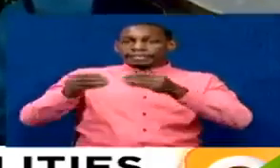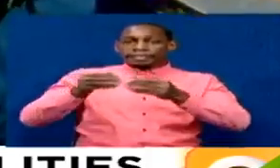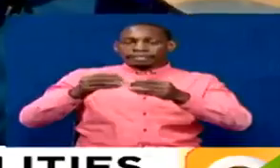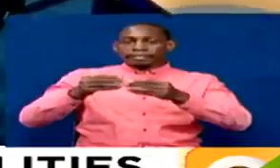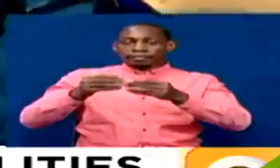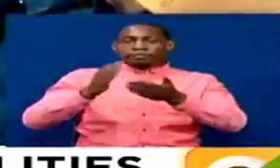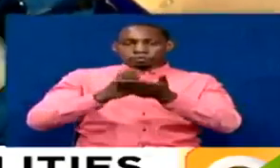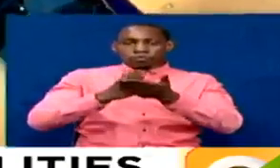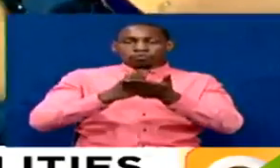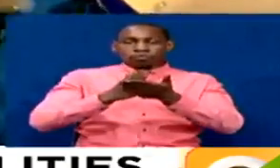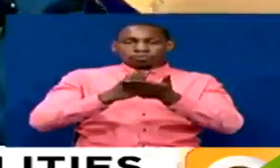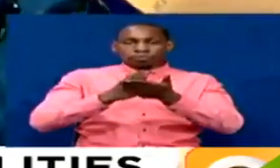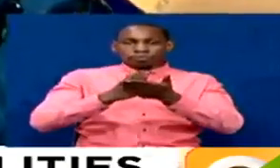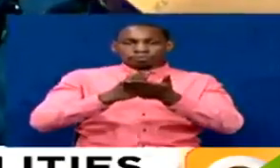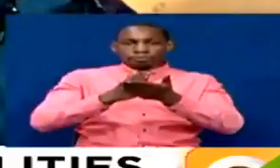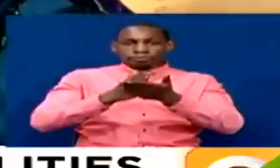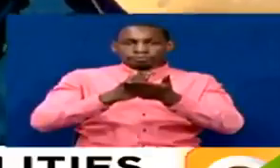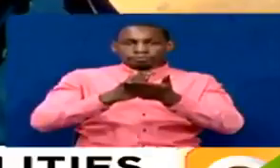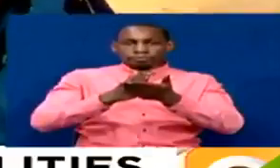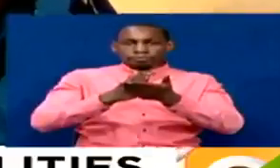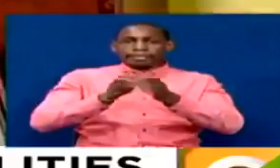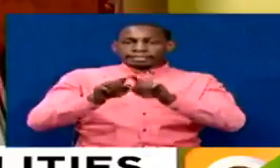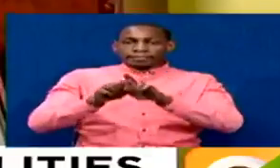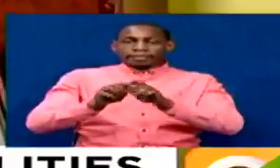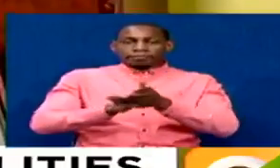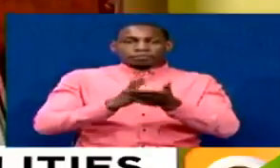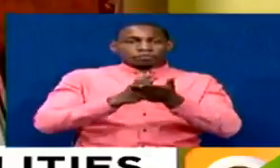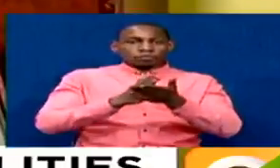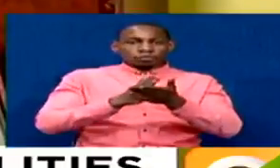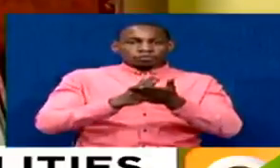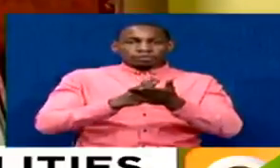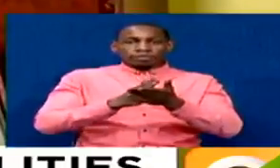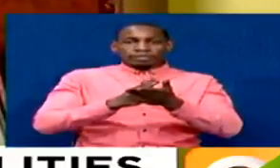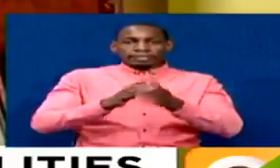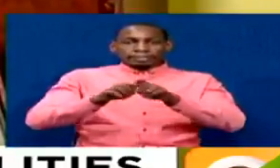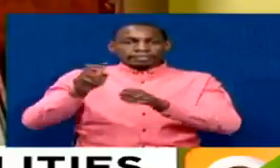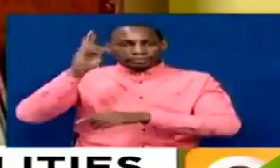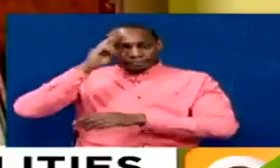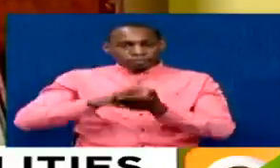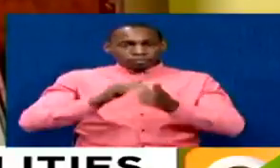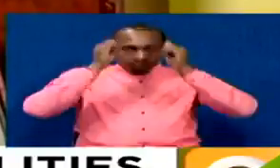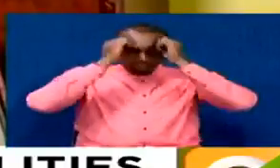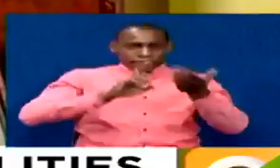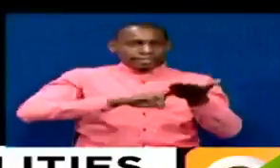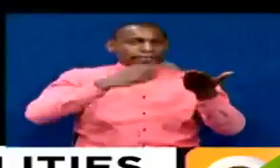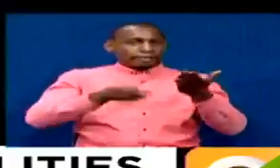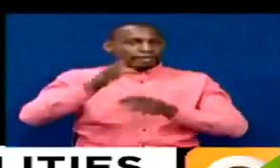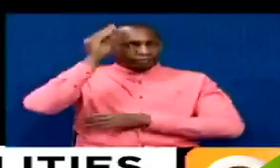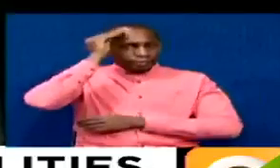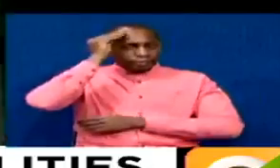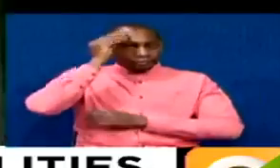the most common reason why most students fail in